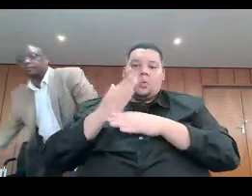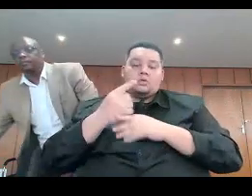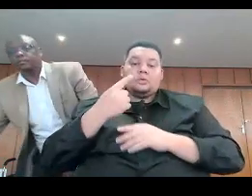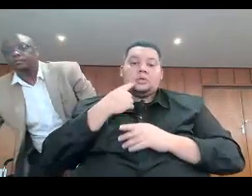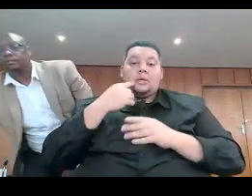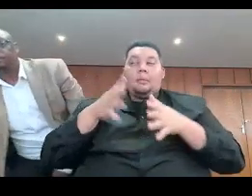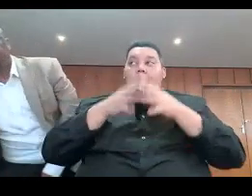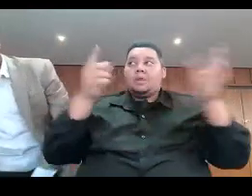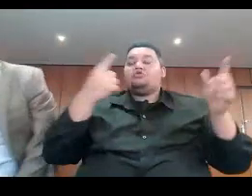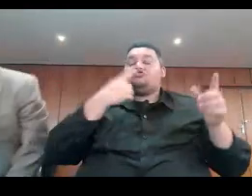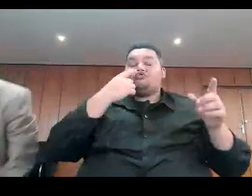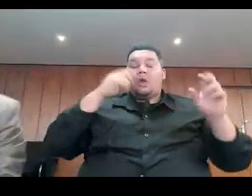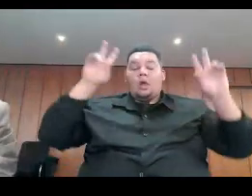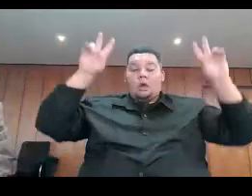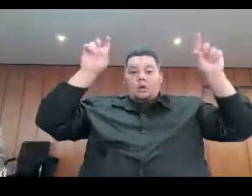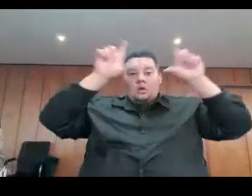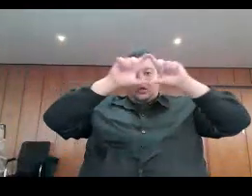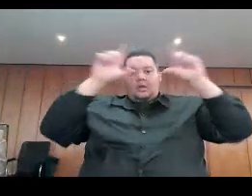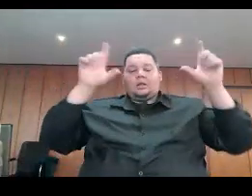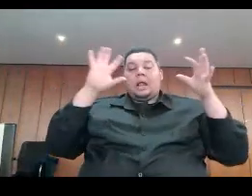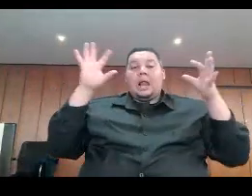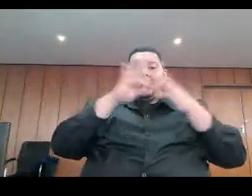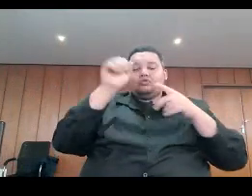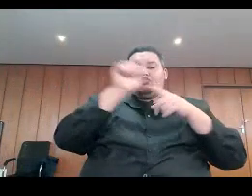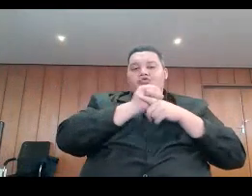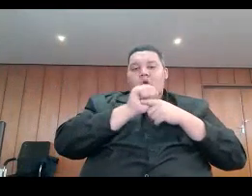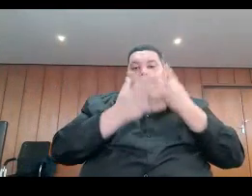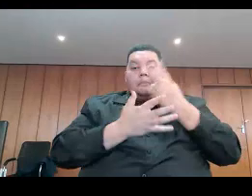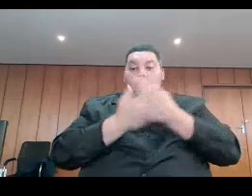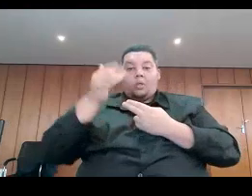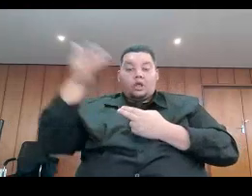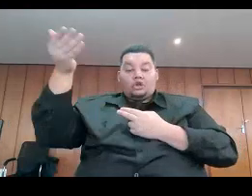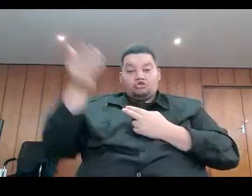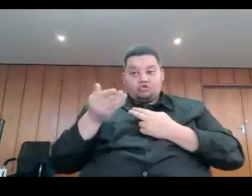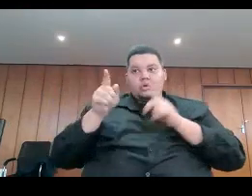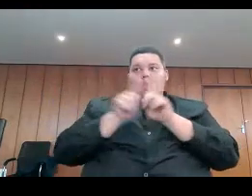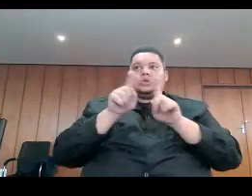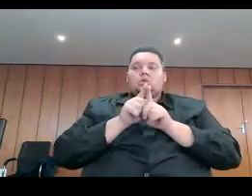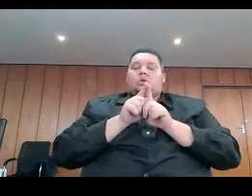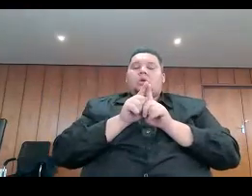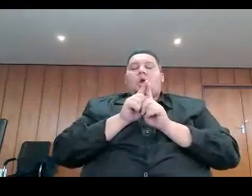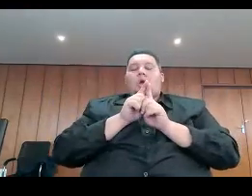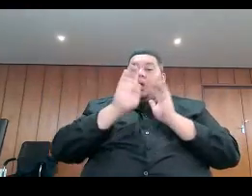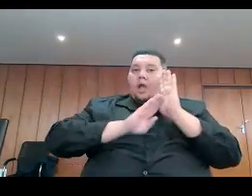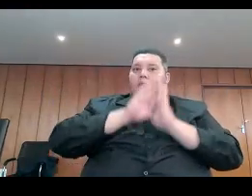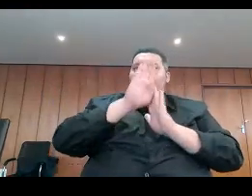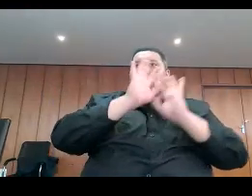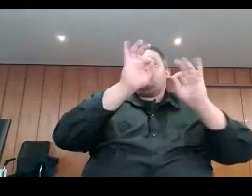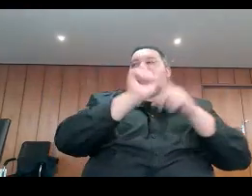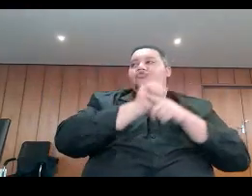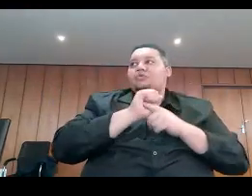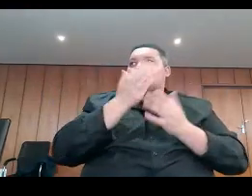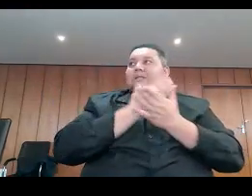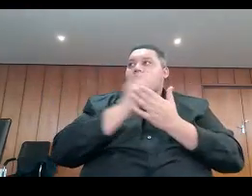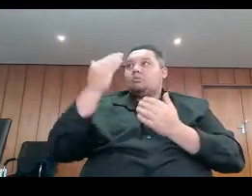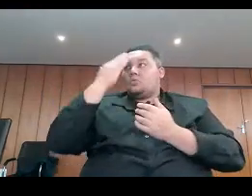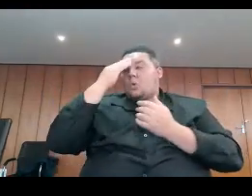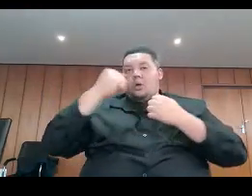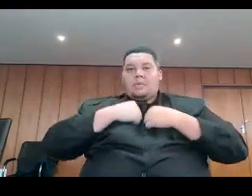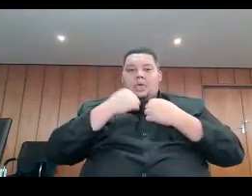biggest red bar was around training, both introductory and advanced training. Some of you may know I'm a